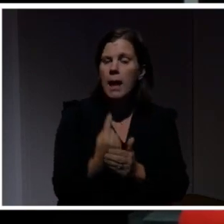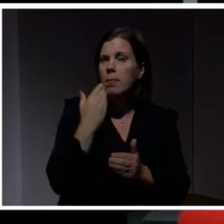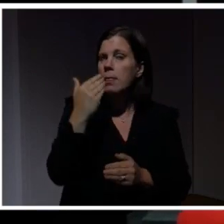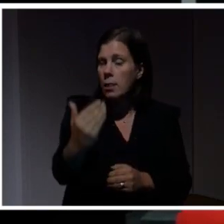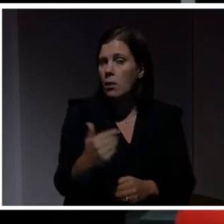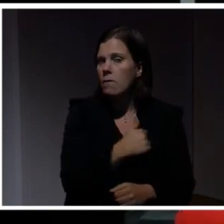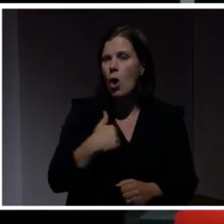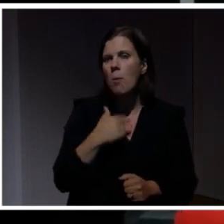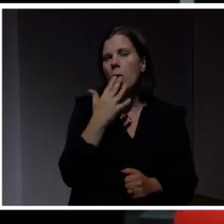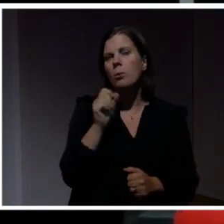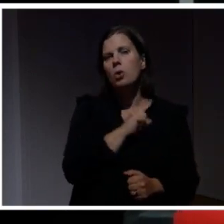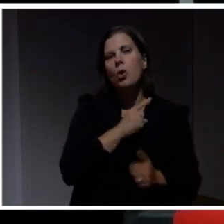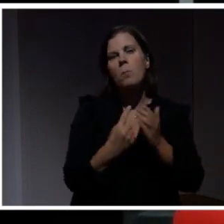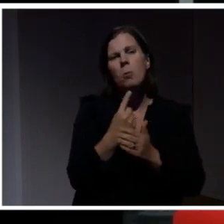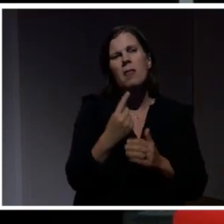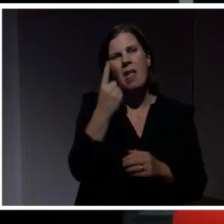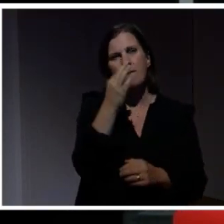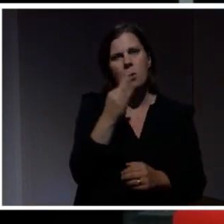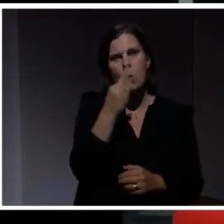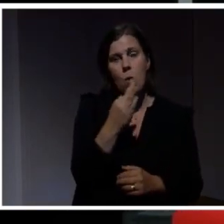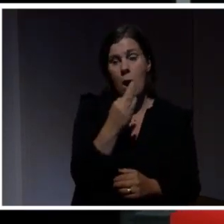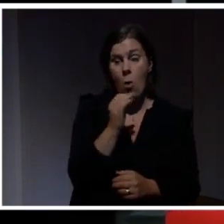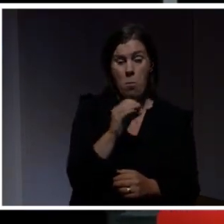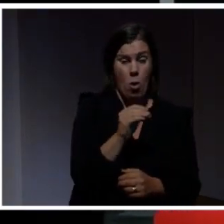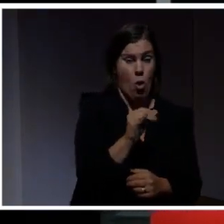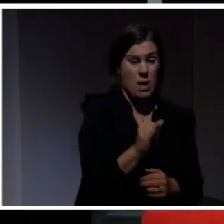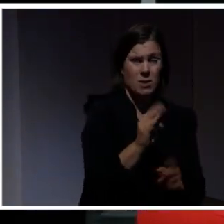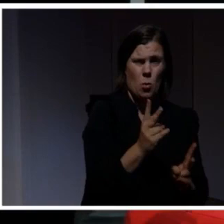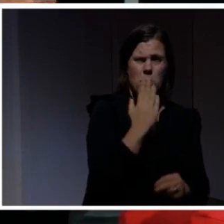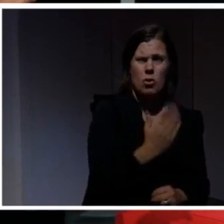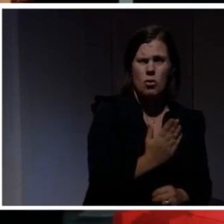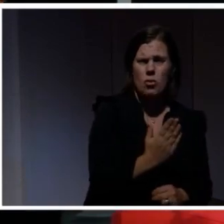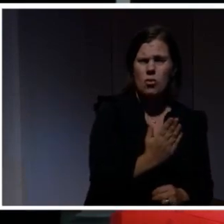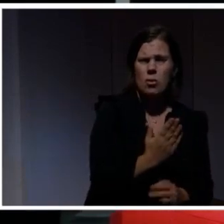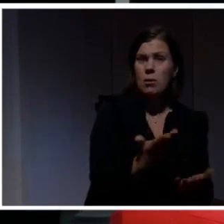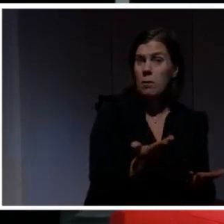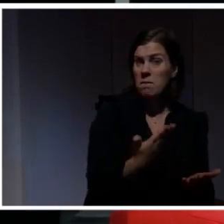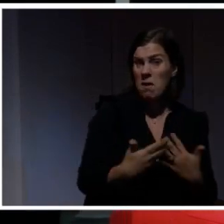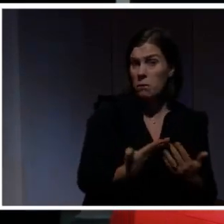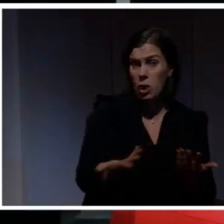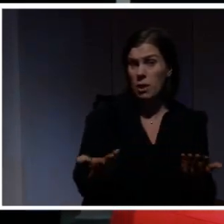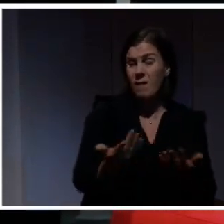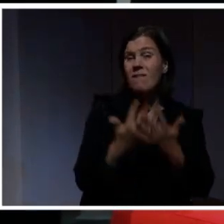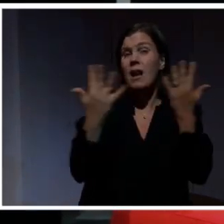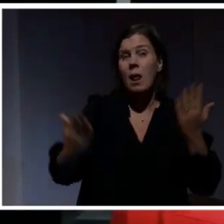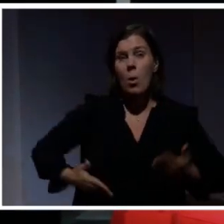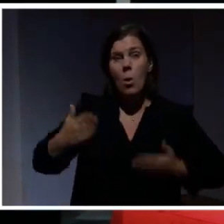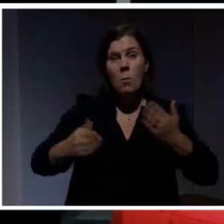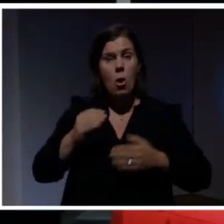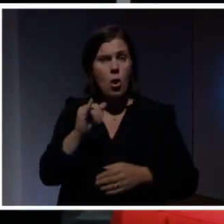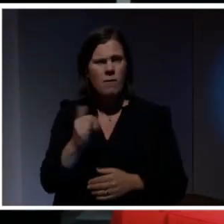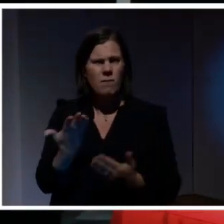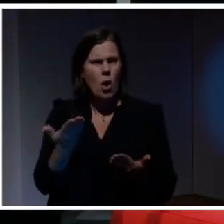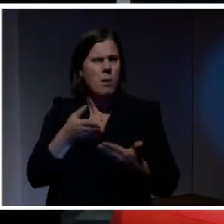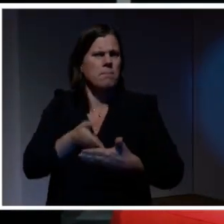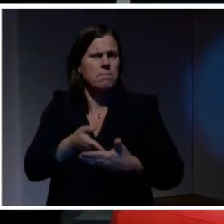lot. The question I want to ask is that if AI is so great, why isn't there more of it today? What are the